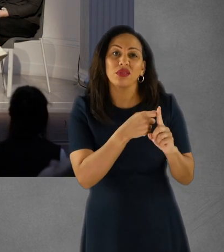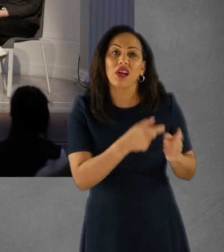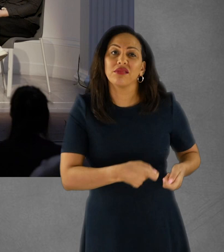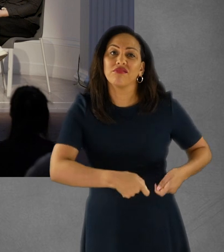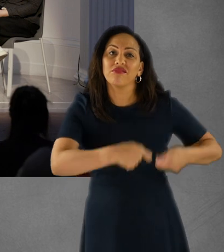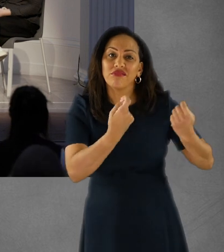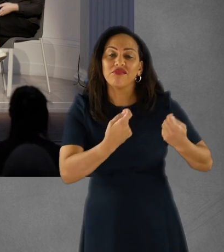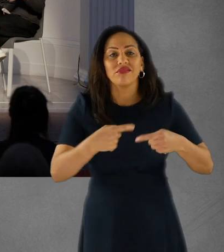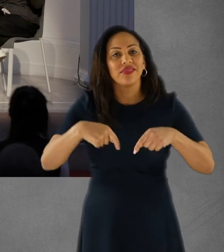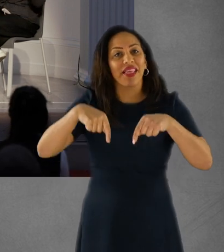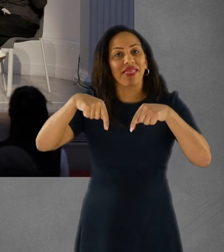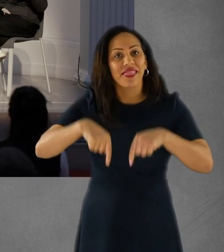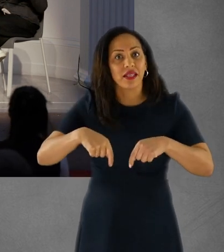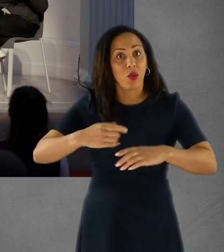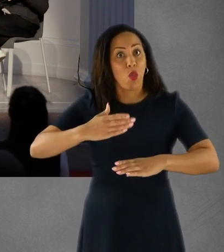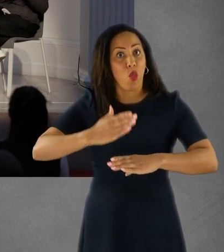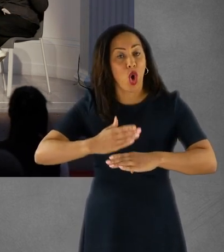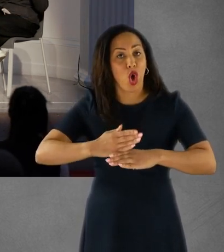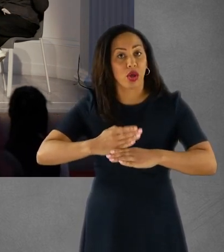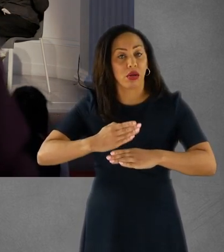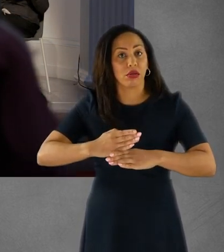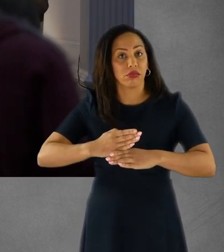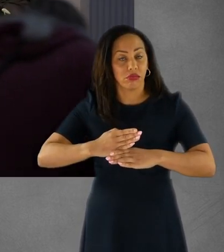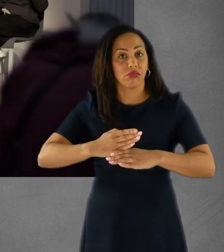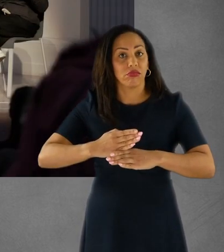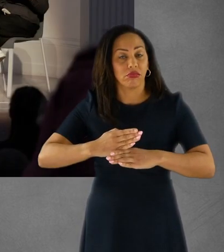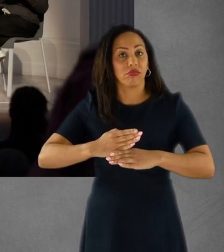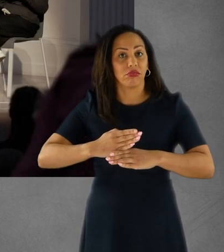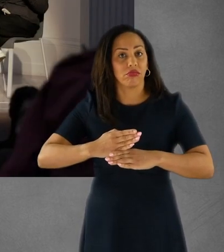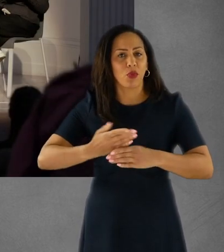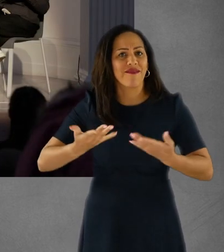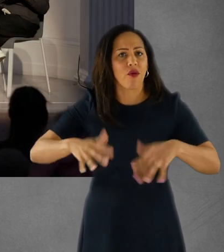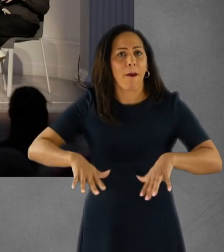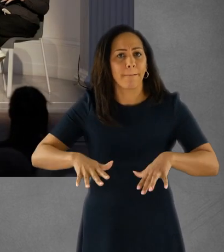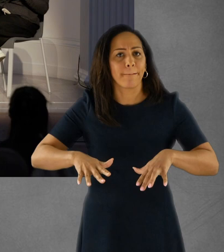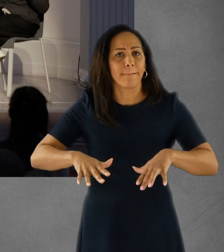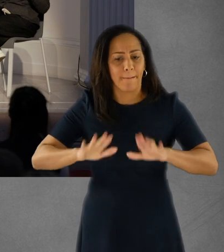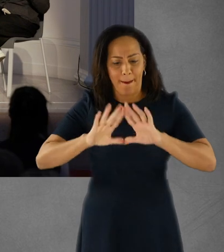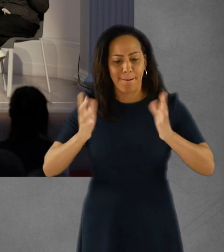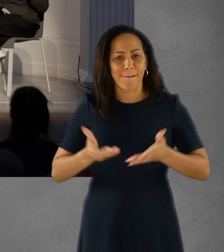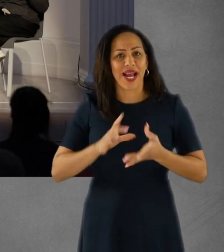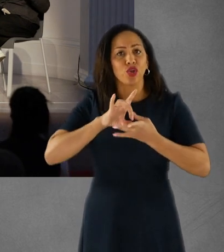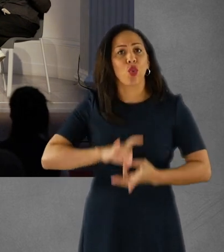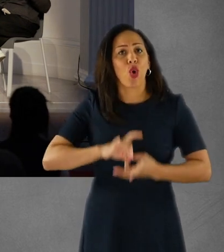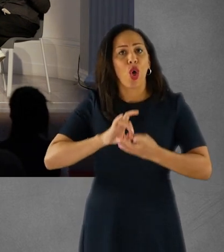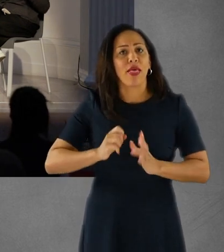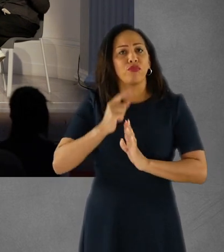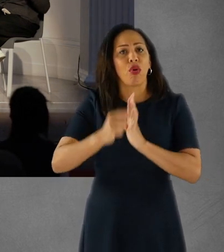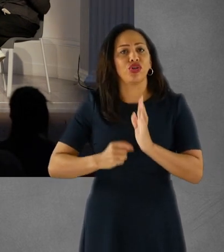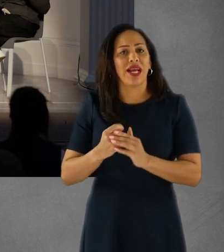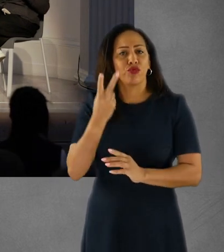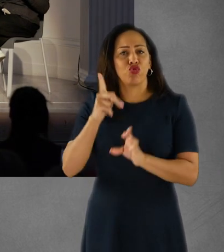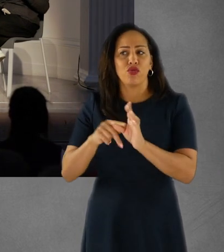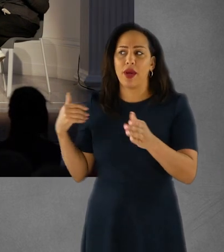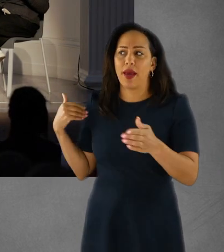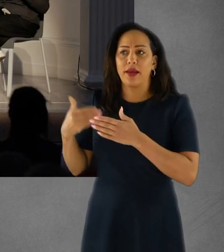mentioned, this work was really born out of the Back to Earth project, which has been running for a couple